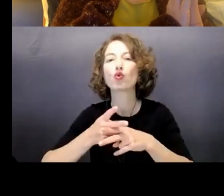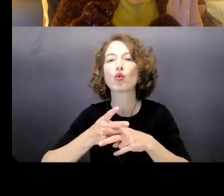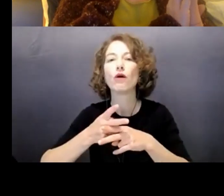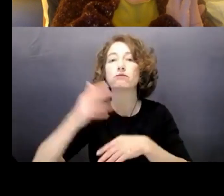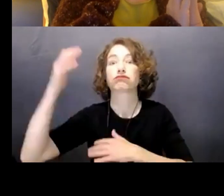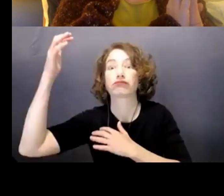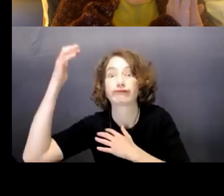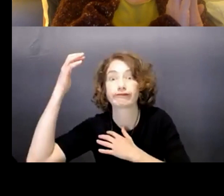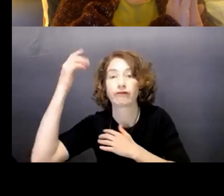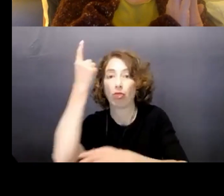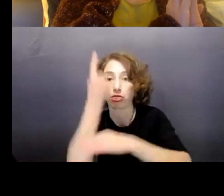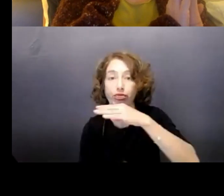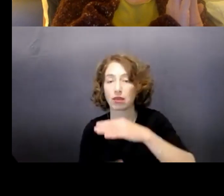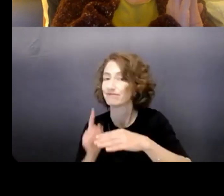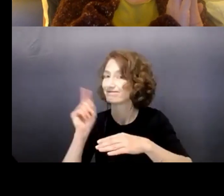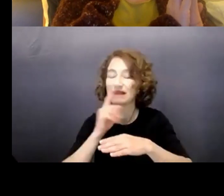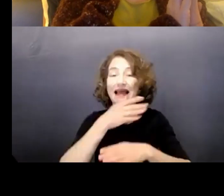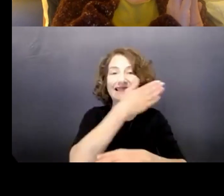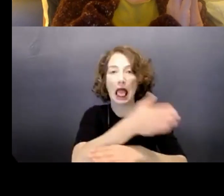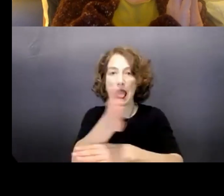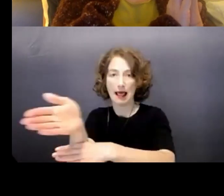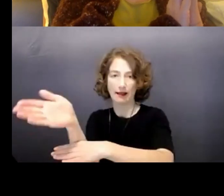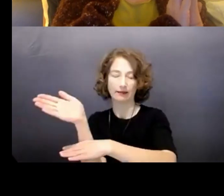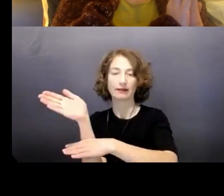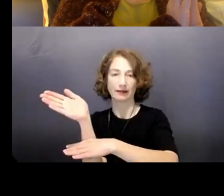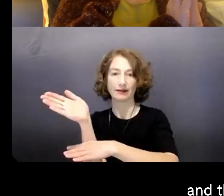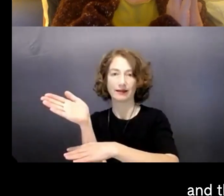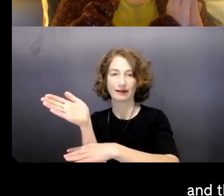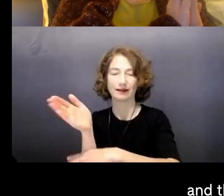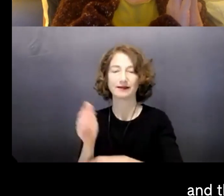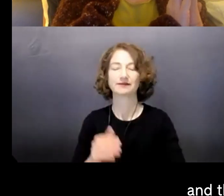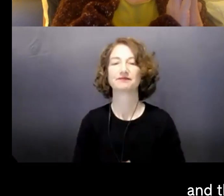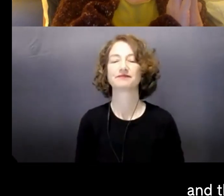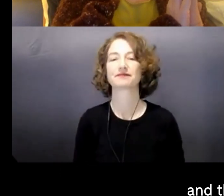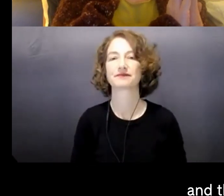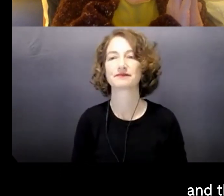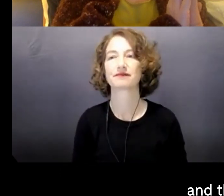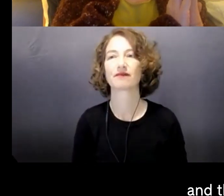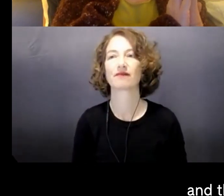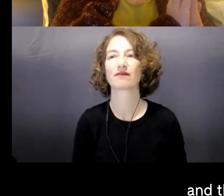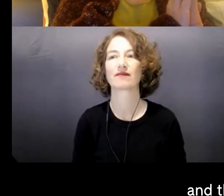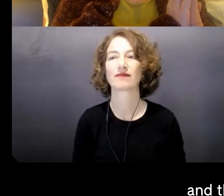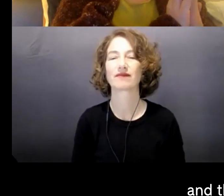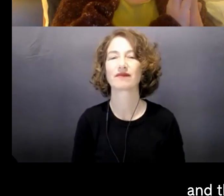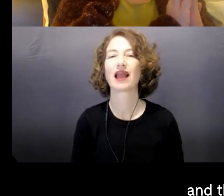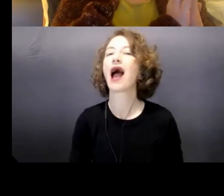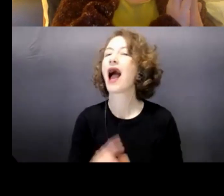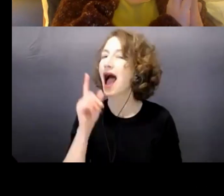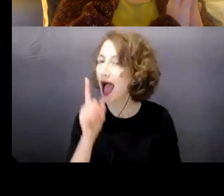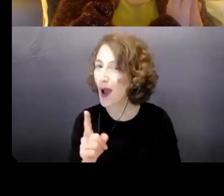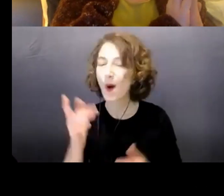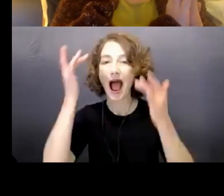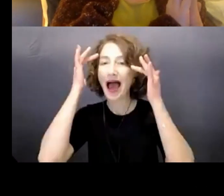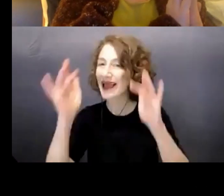responsibility and not putting all the pressure, but then maybe also not all the credit on the